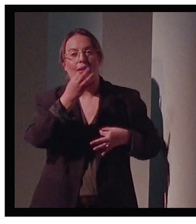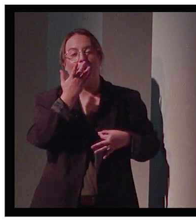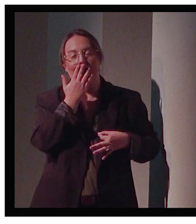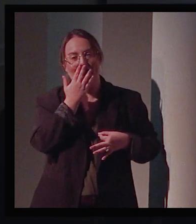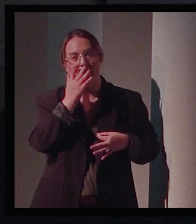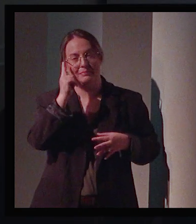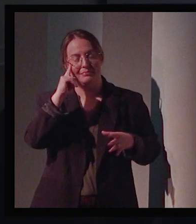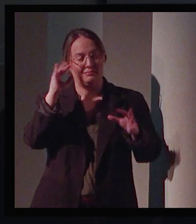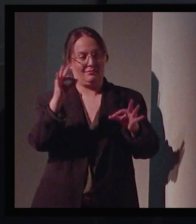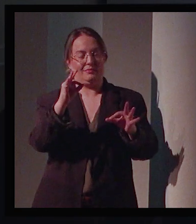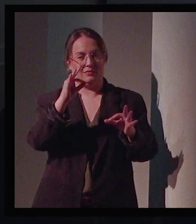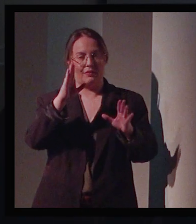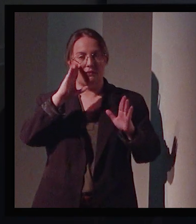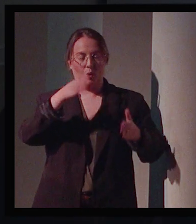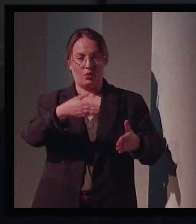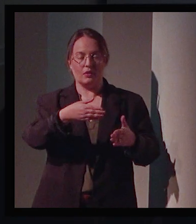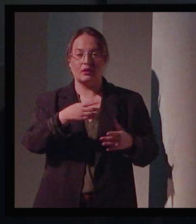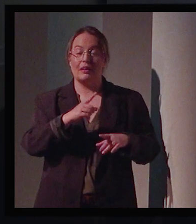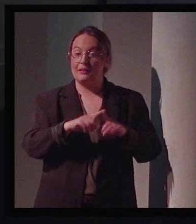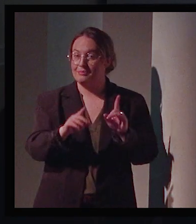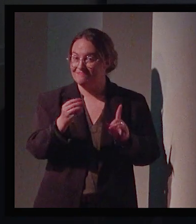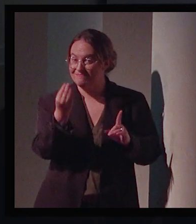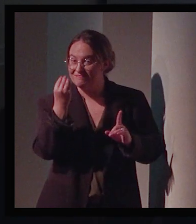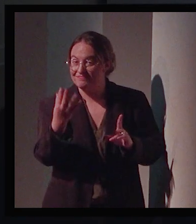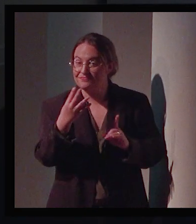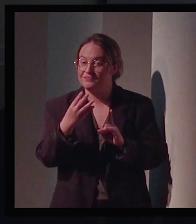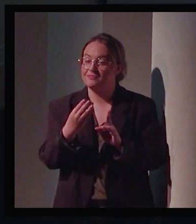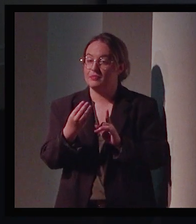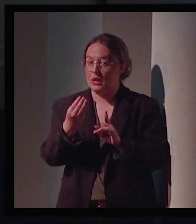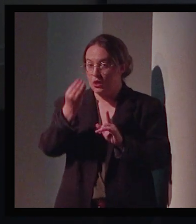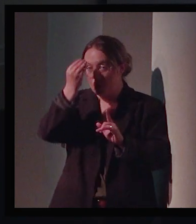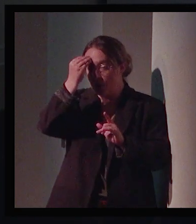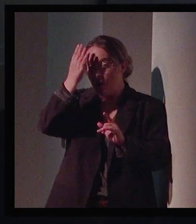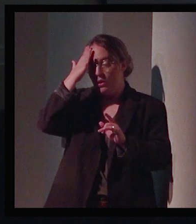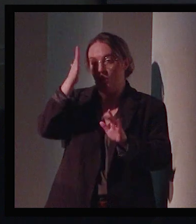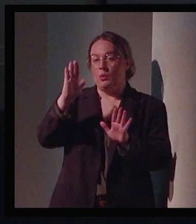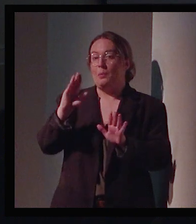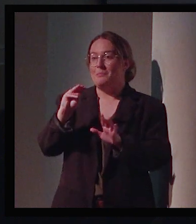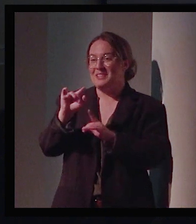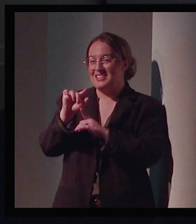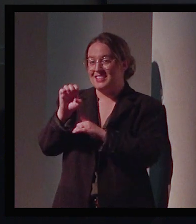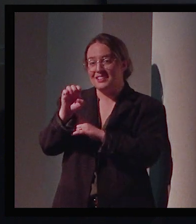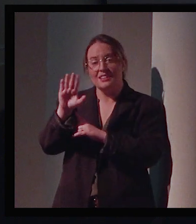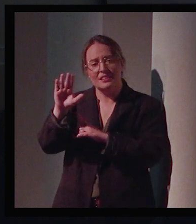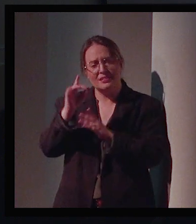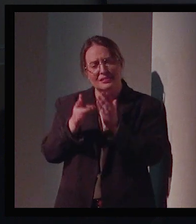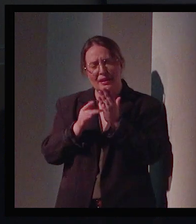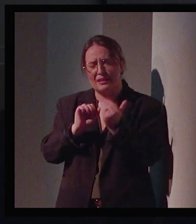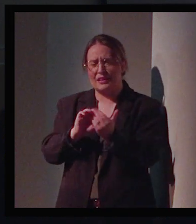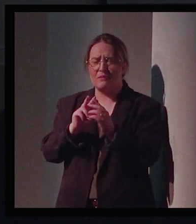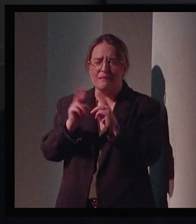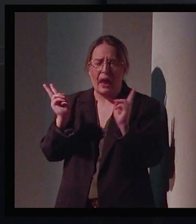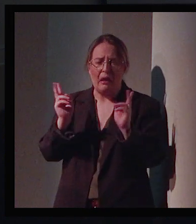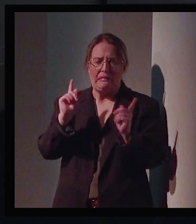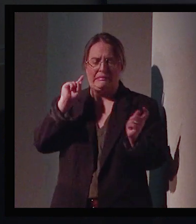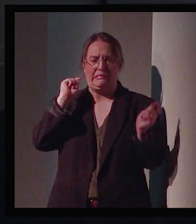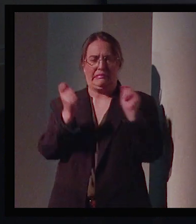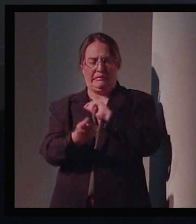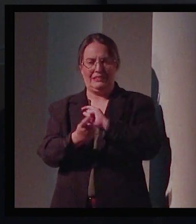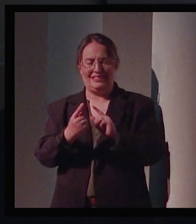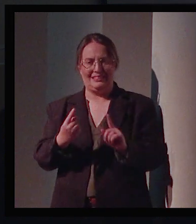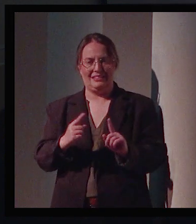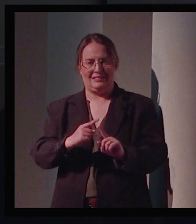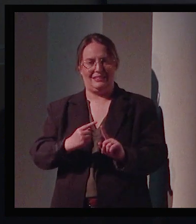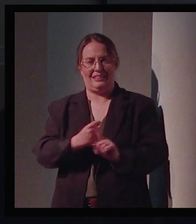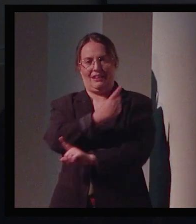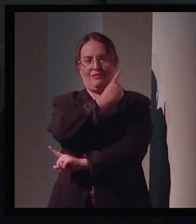focus. It's worth noting, however, that although Matisse's techniques were extremely radical, his subject matter,